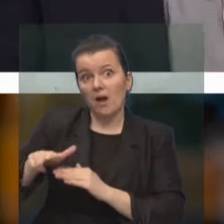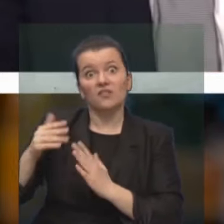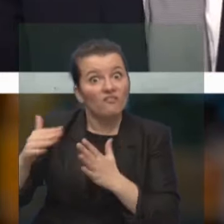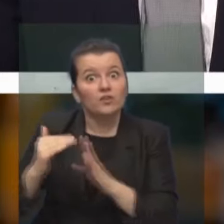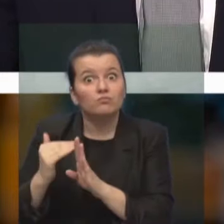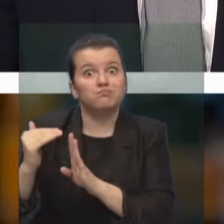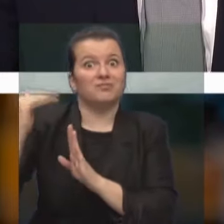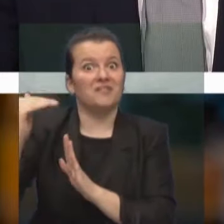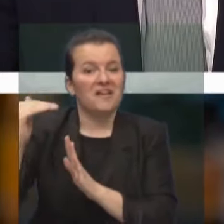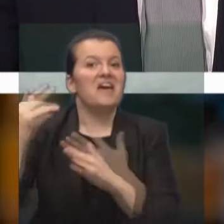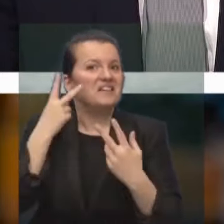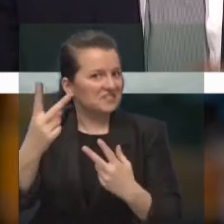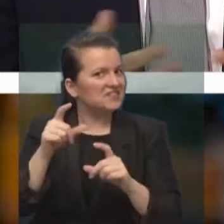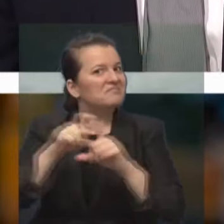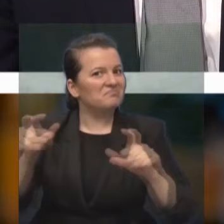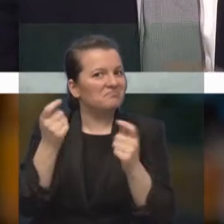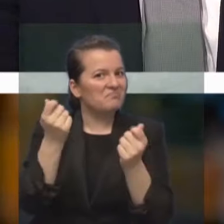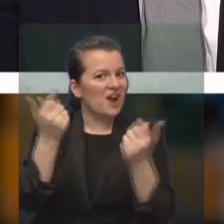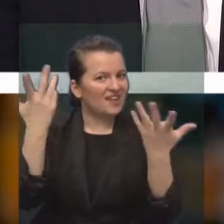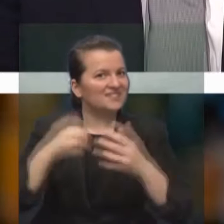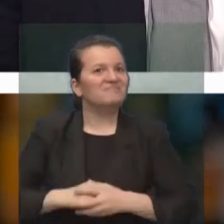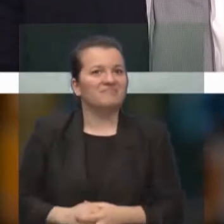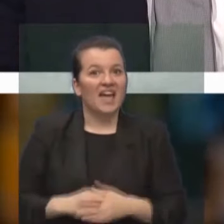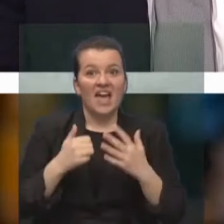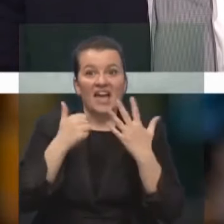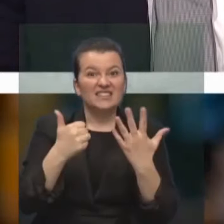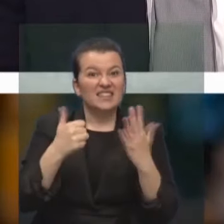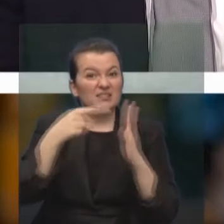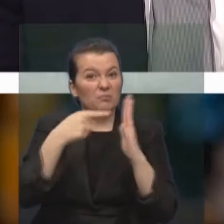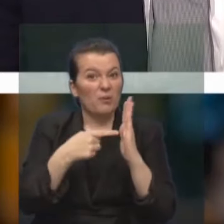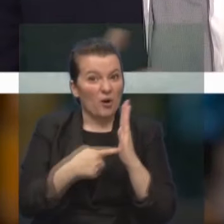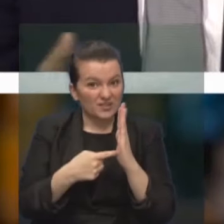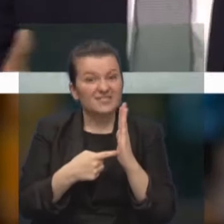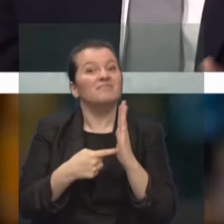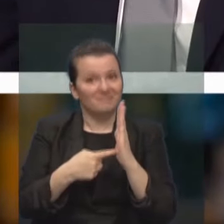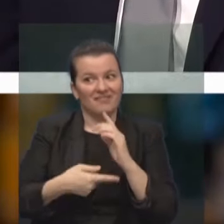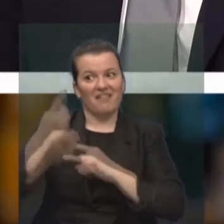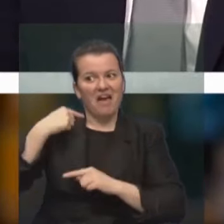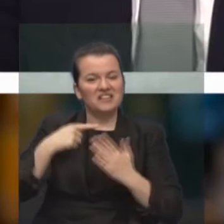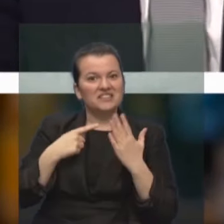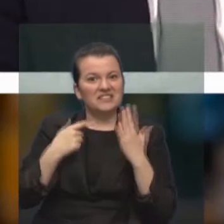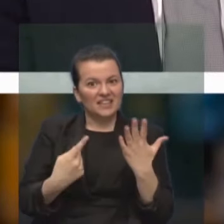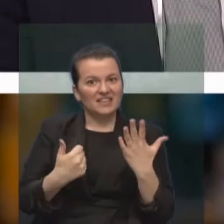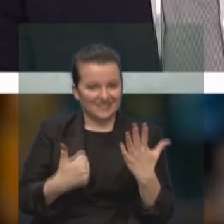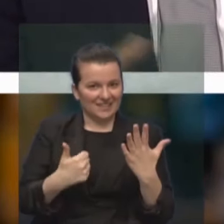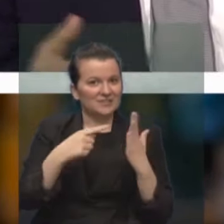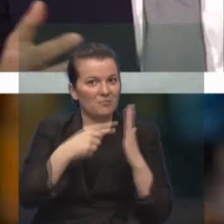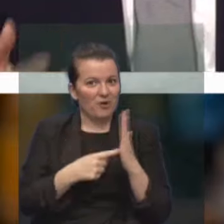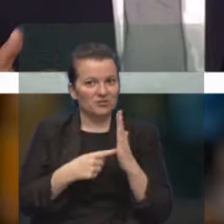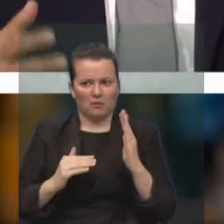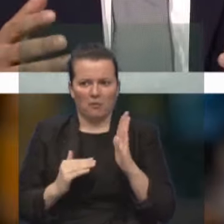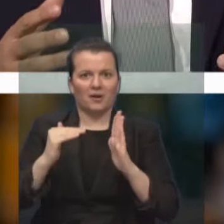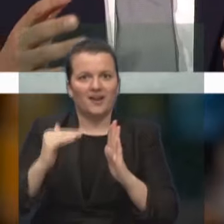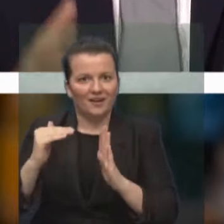our price performance by as many as 6 points compared to the first quarter of 2020. But also, we've decided